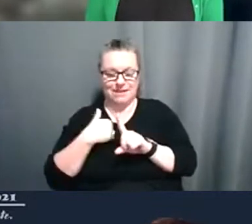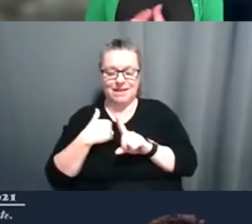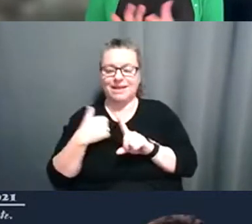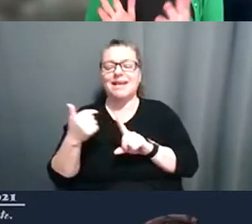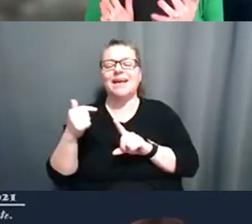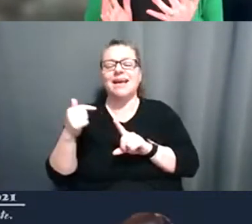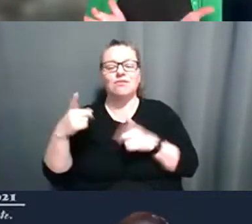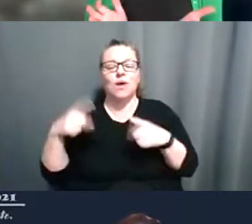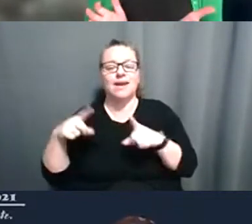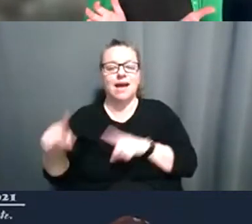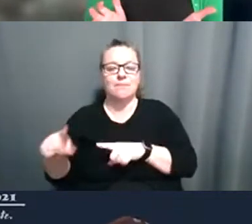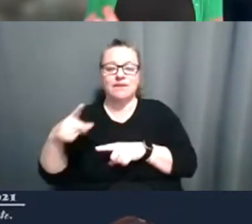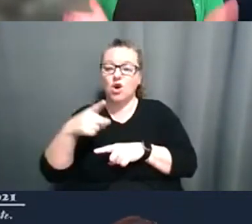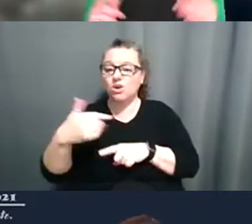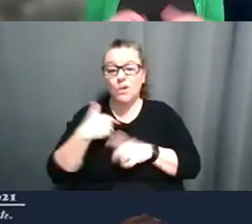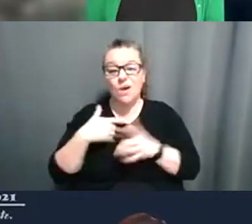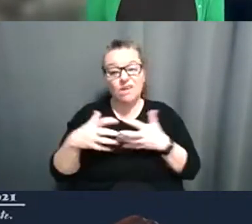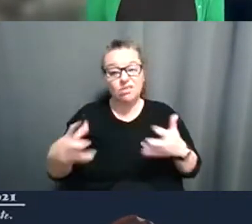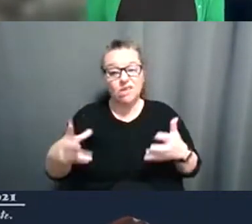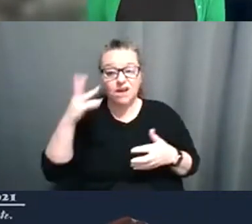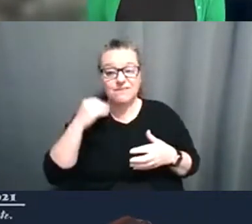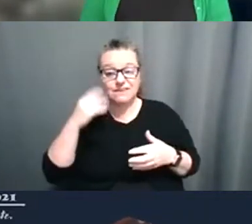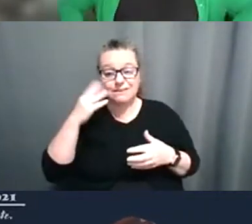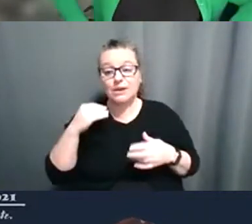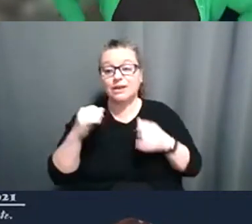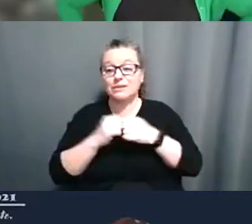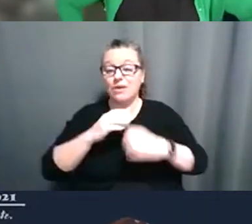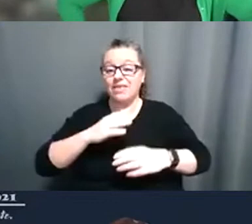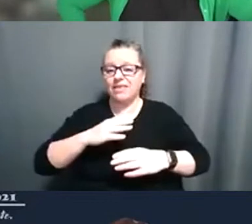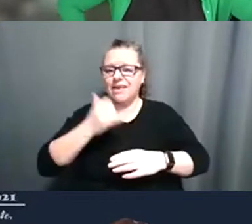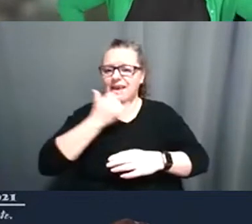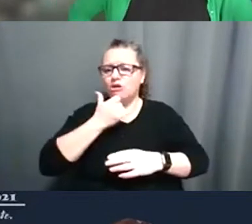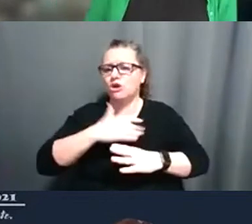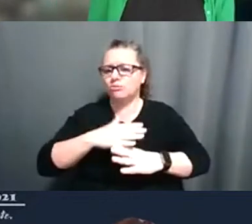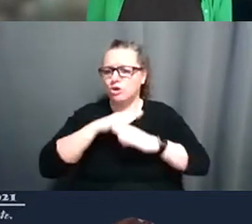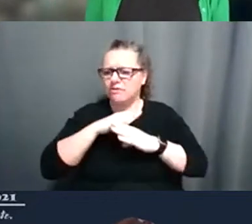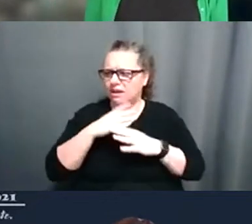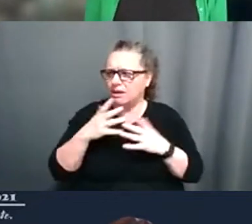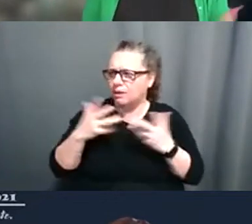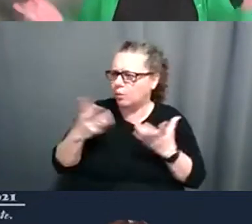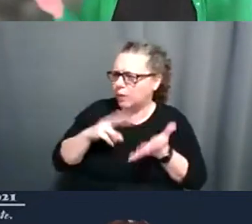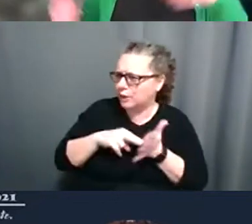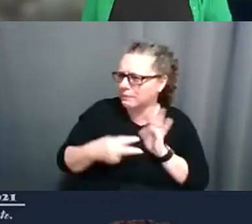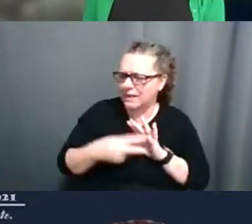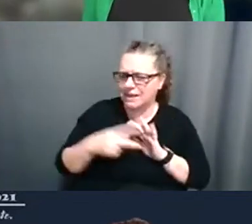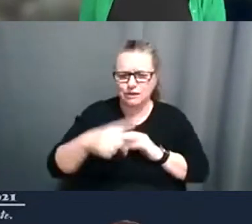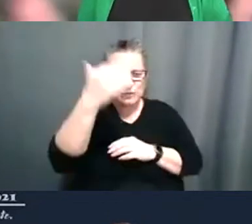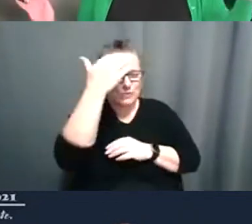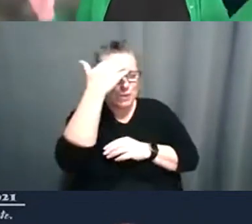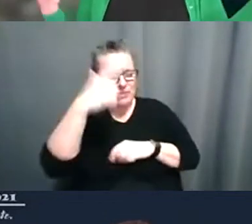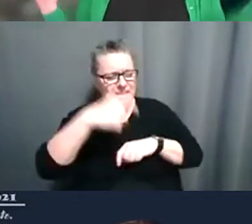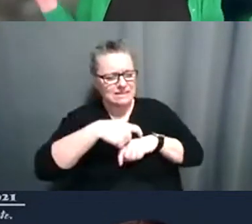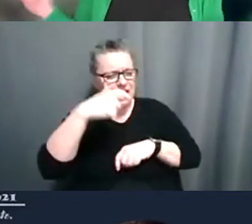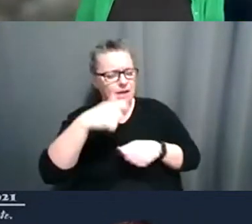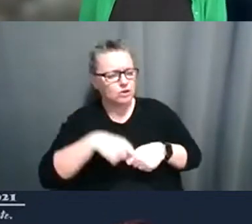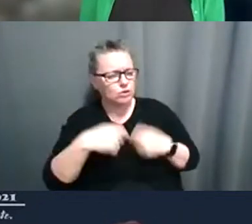told me I had a lot of experience with airproofing. And I asked, well, what do you mean? And he replied, the time you broke the